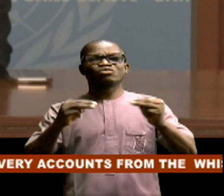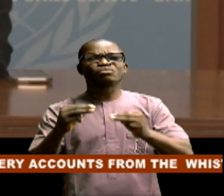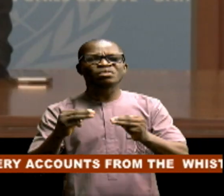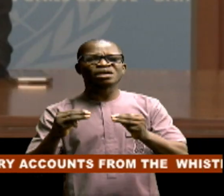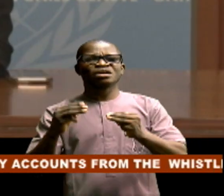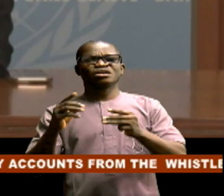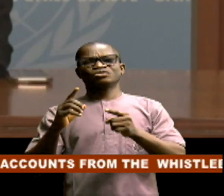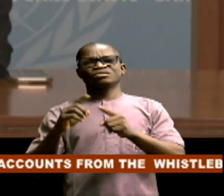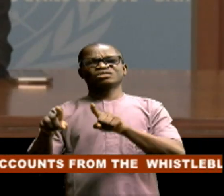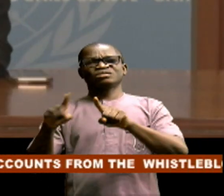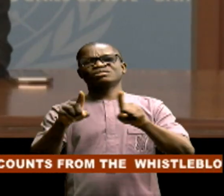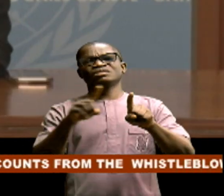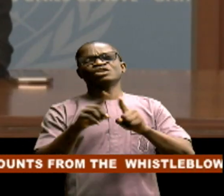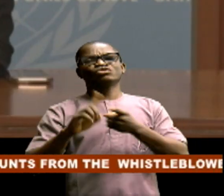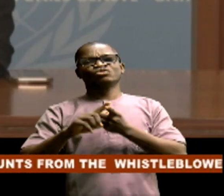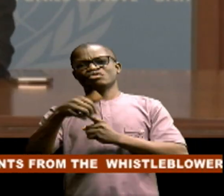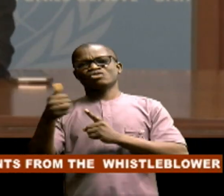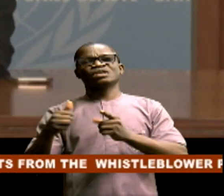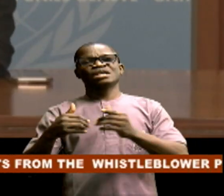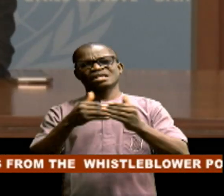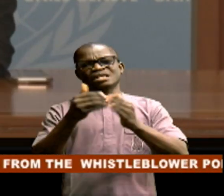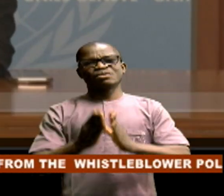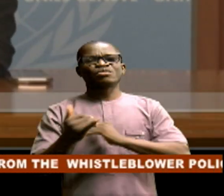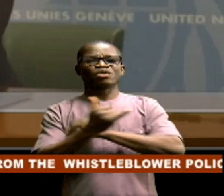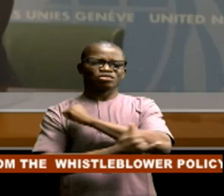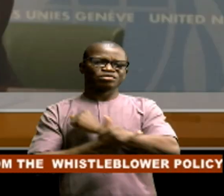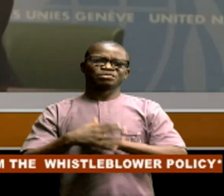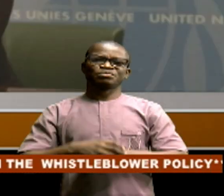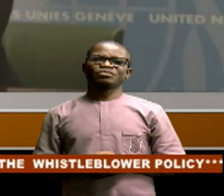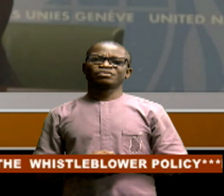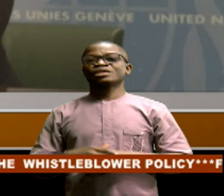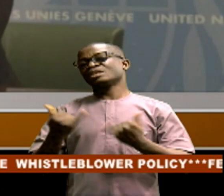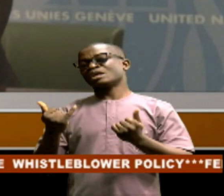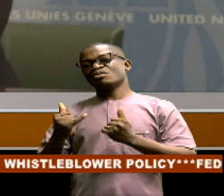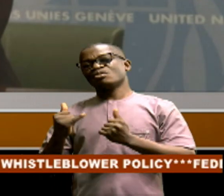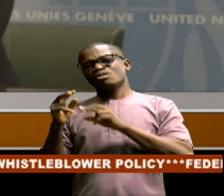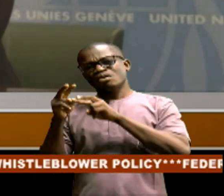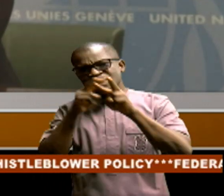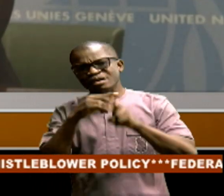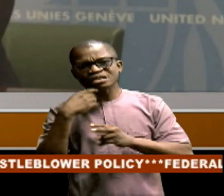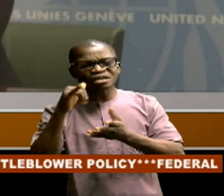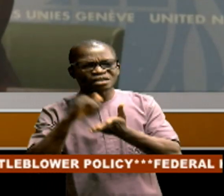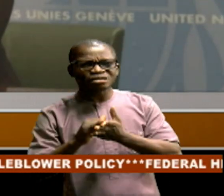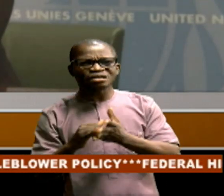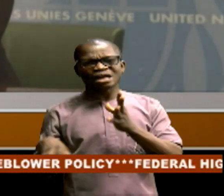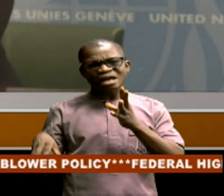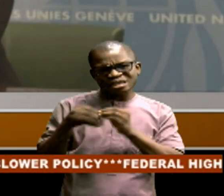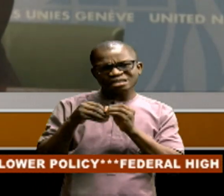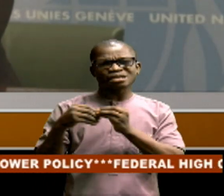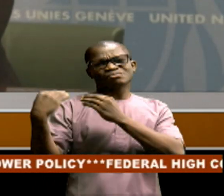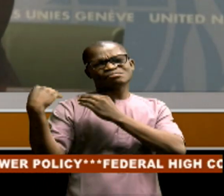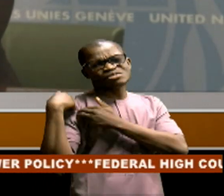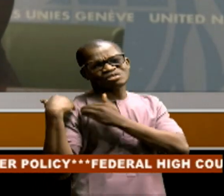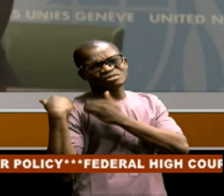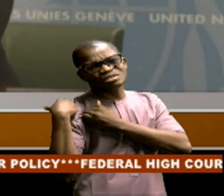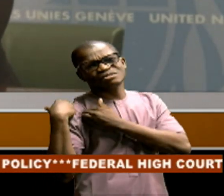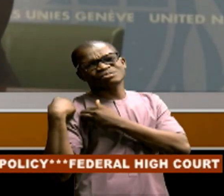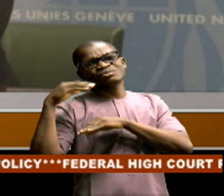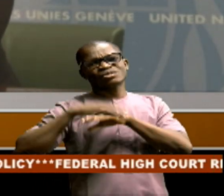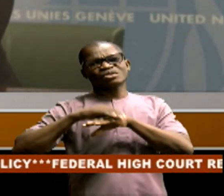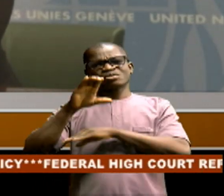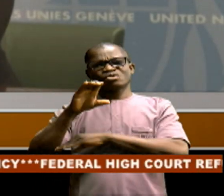other neighboring countries. The wave of arrival, observers say, places an additional burden on Chad's